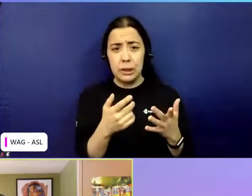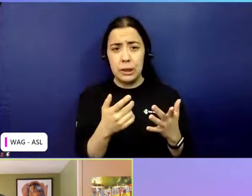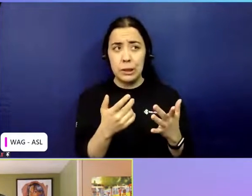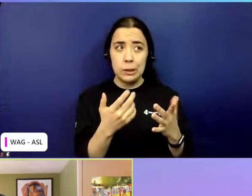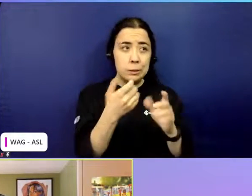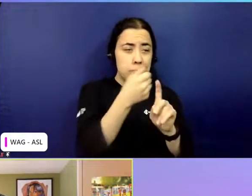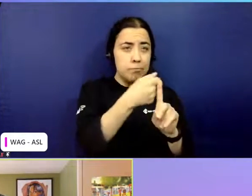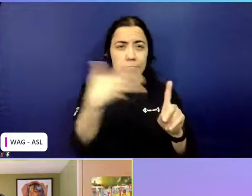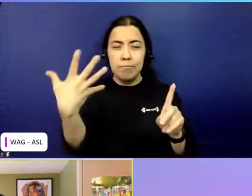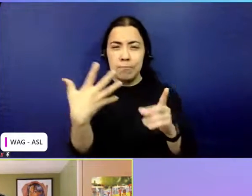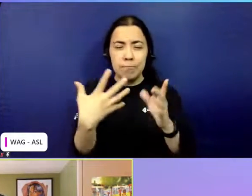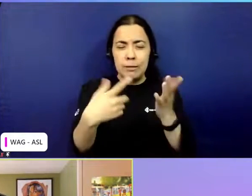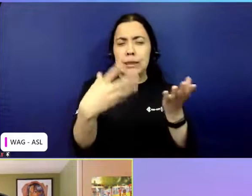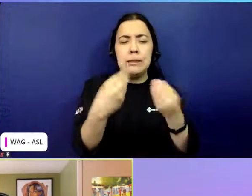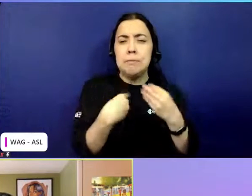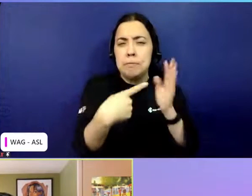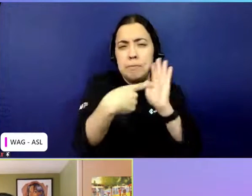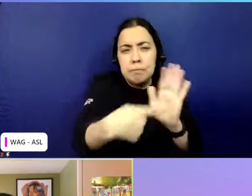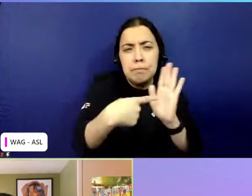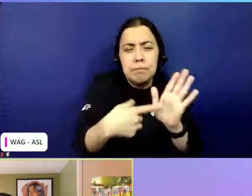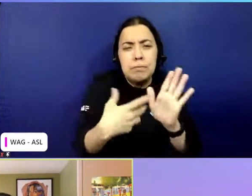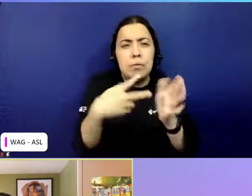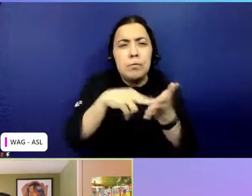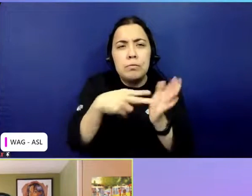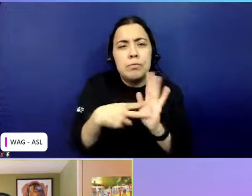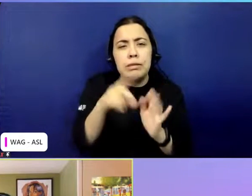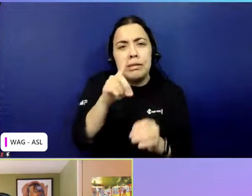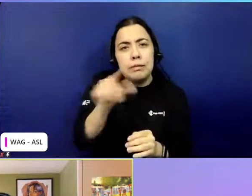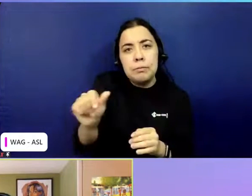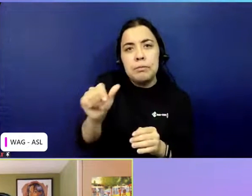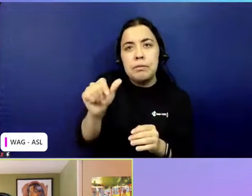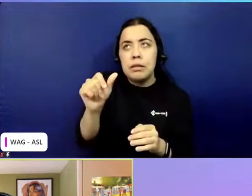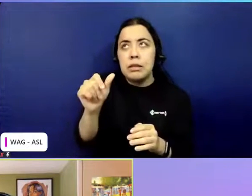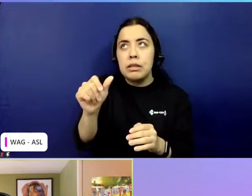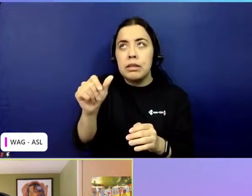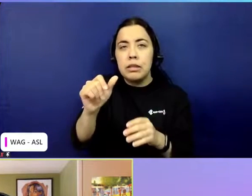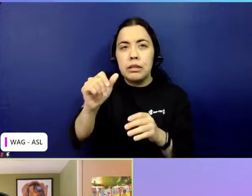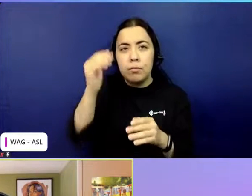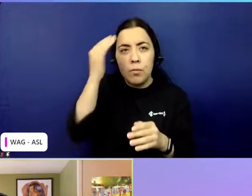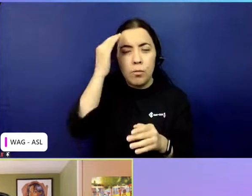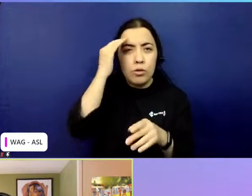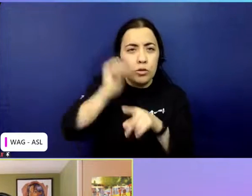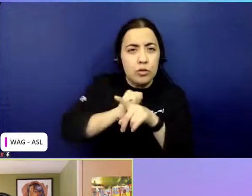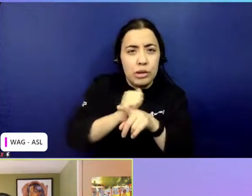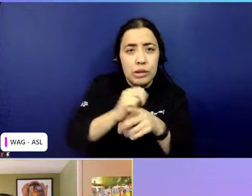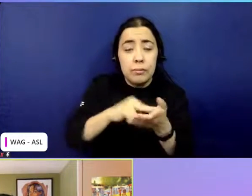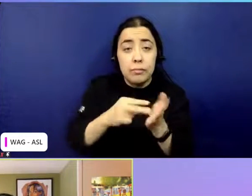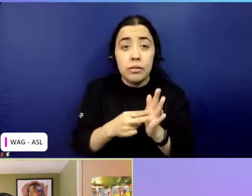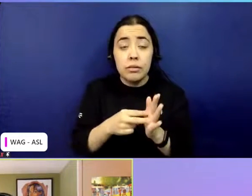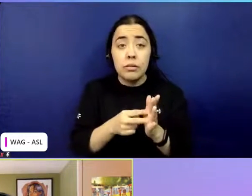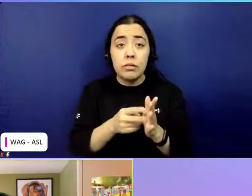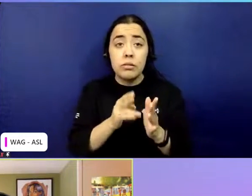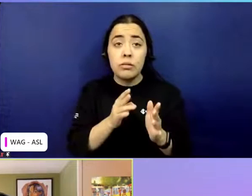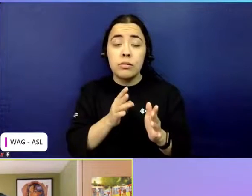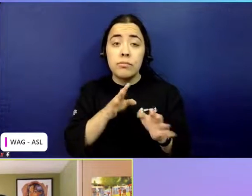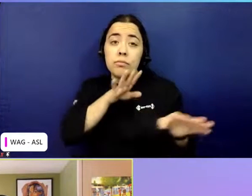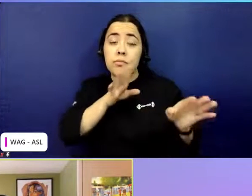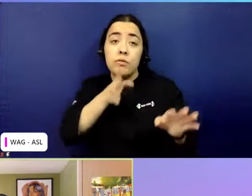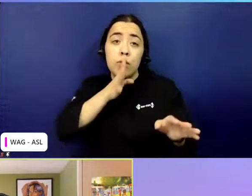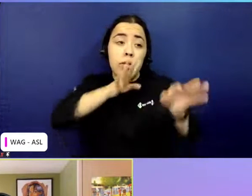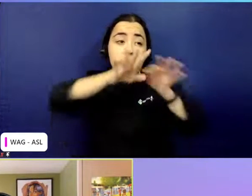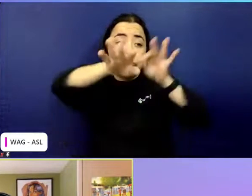specific example of what you might include in a disability training? Is it talking about different disability types